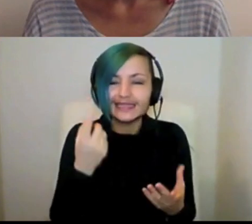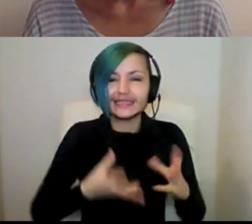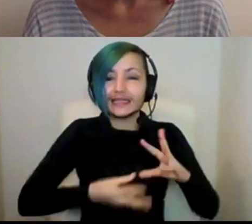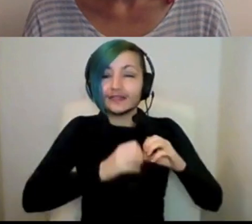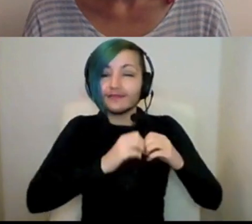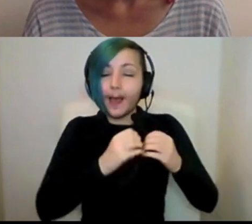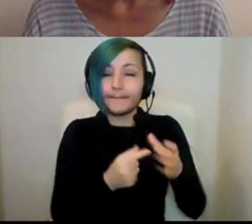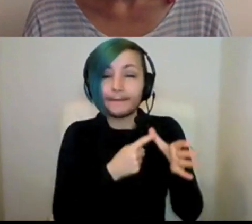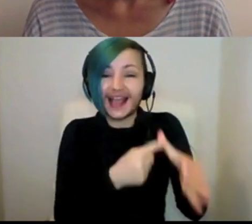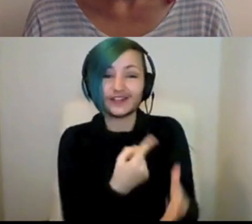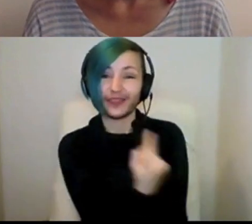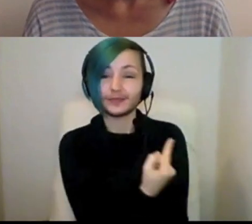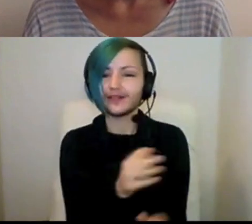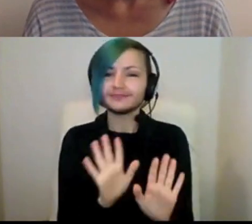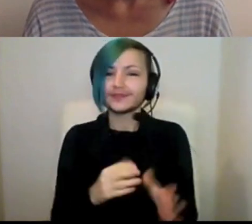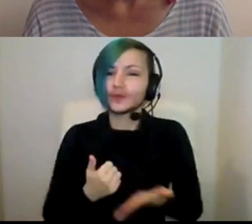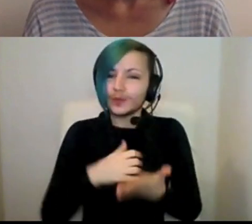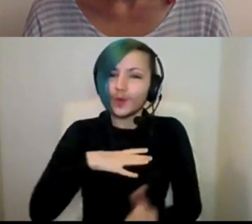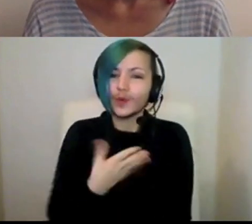in on a